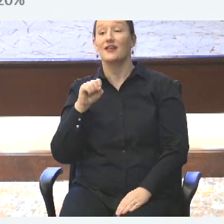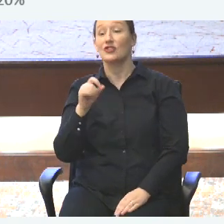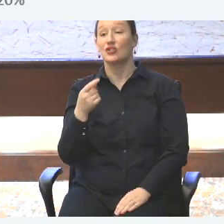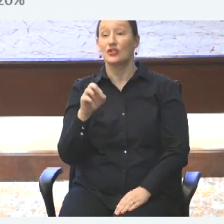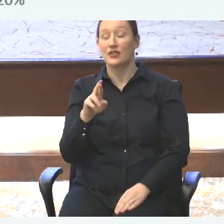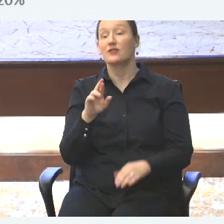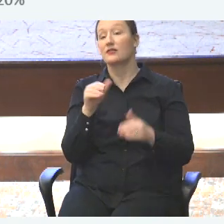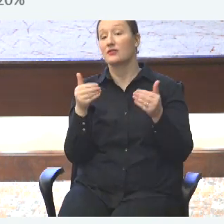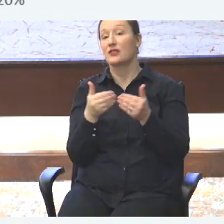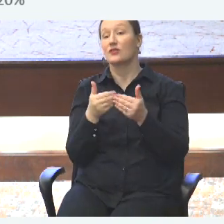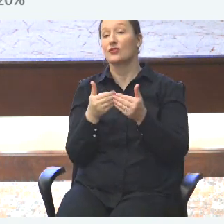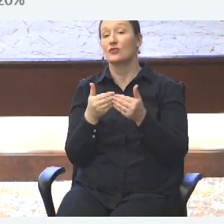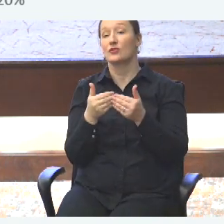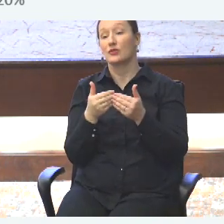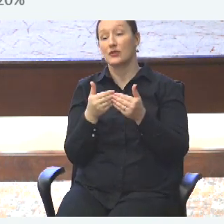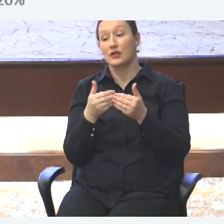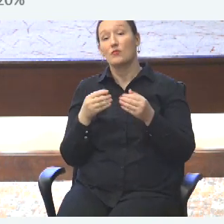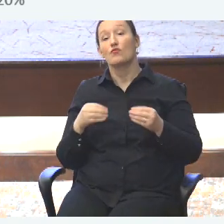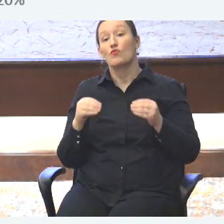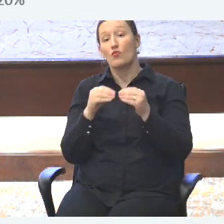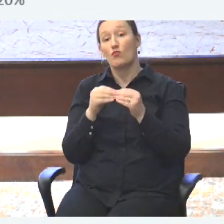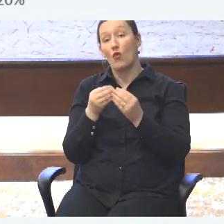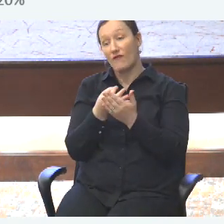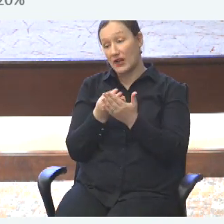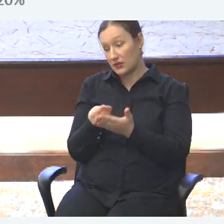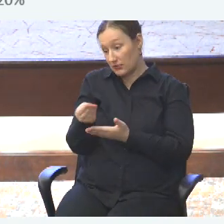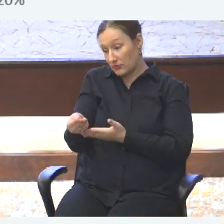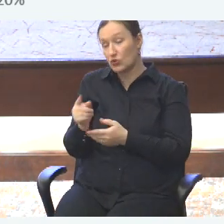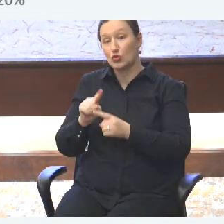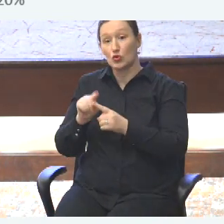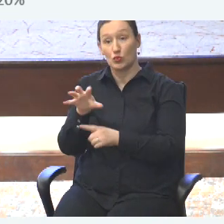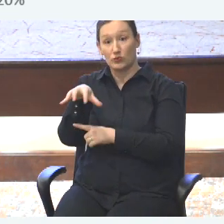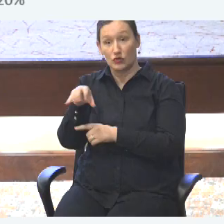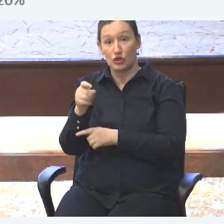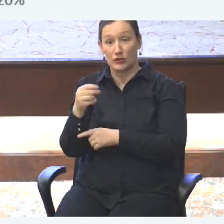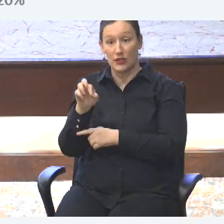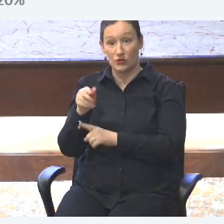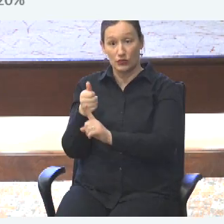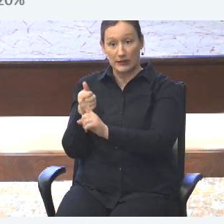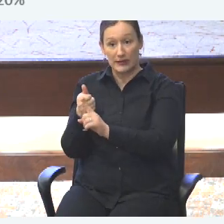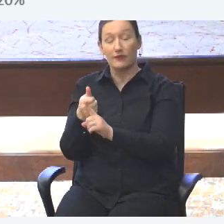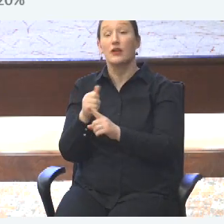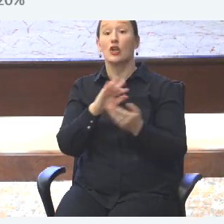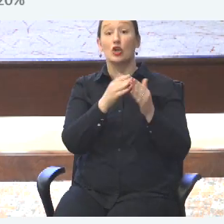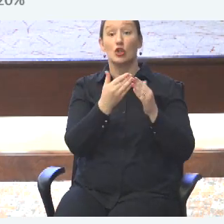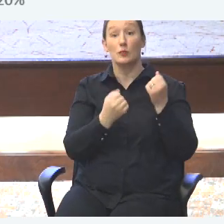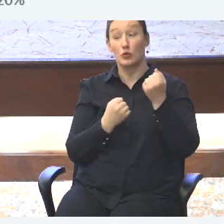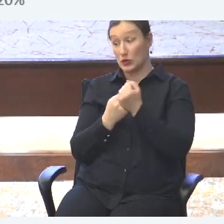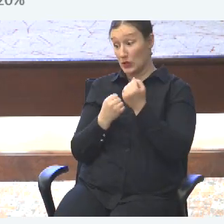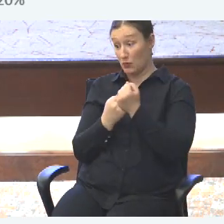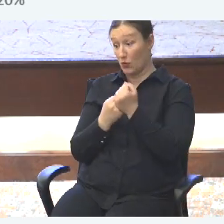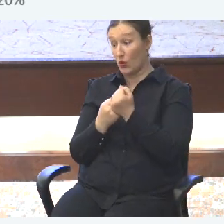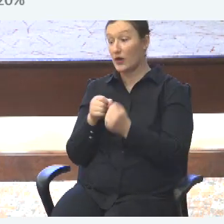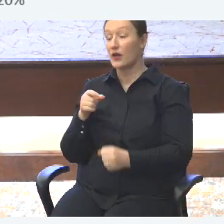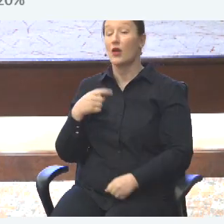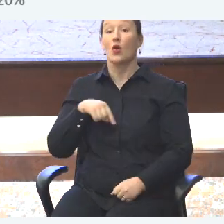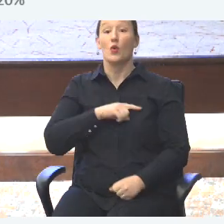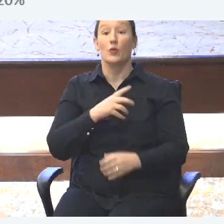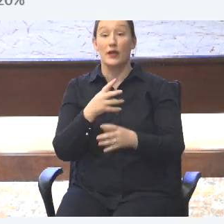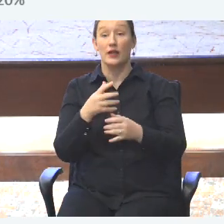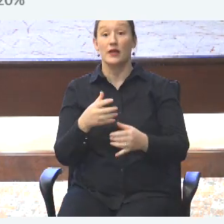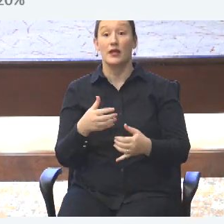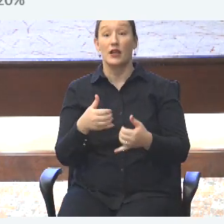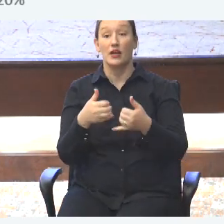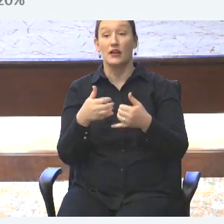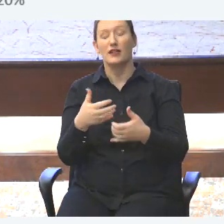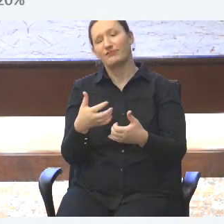additional resources and finances to the shelter. Along with community support, the shelter first achieved no-kill status in 2016 and